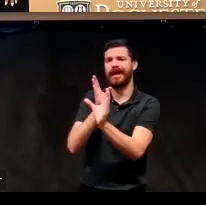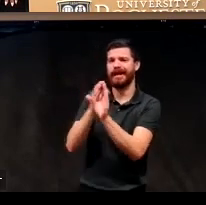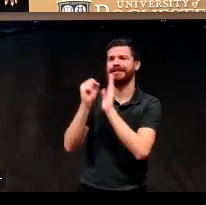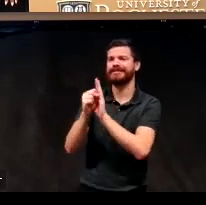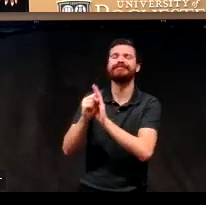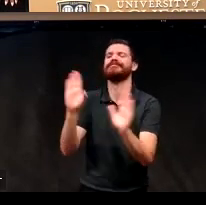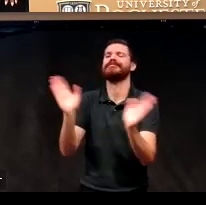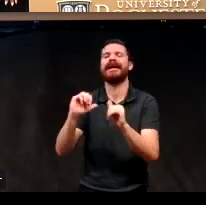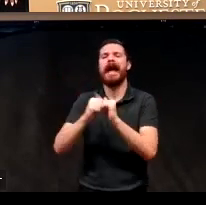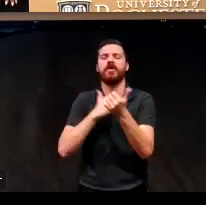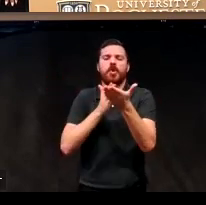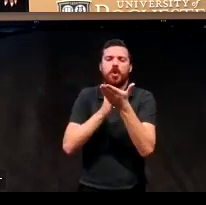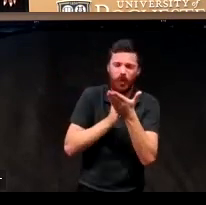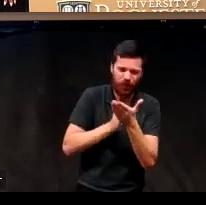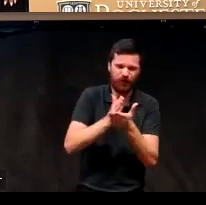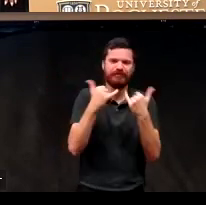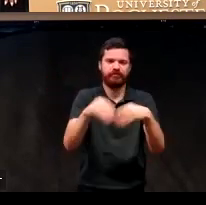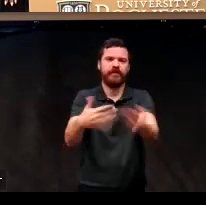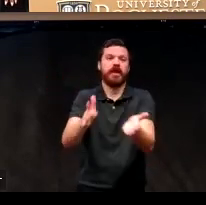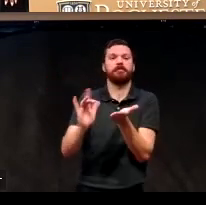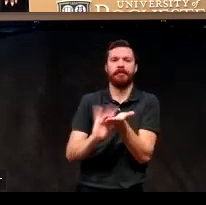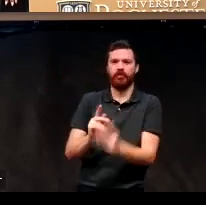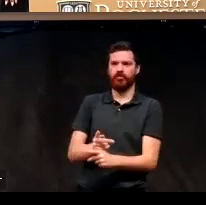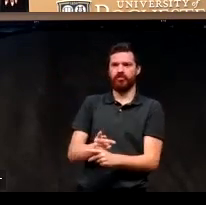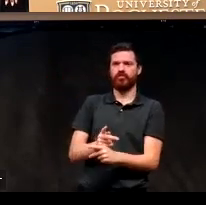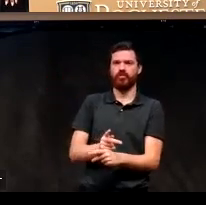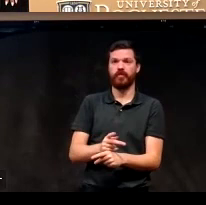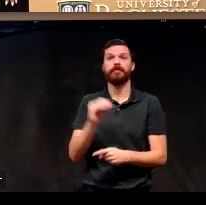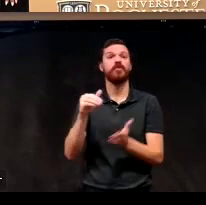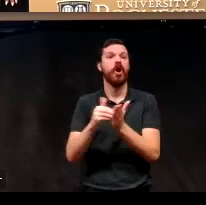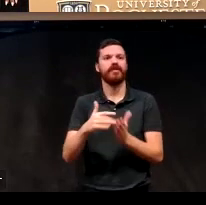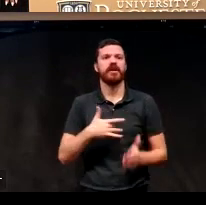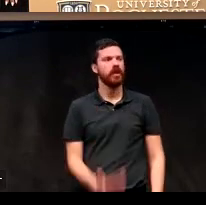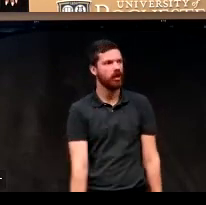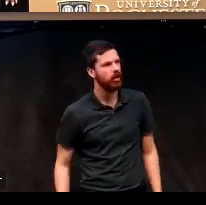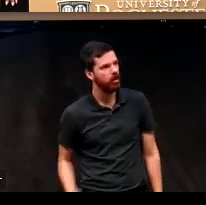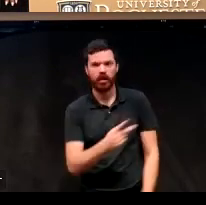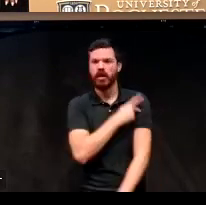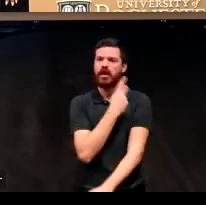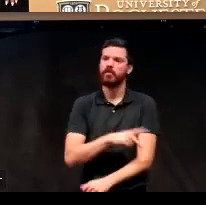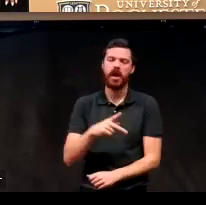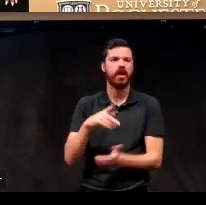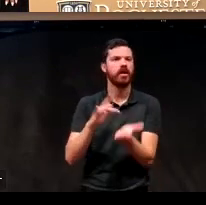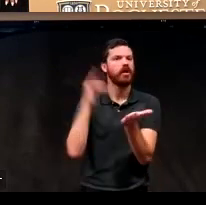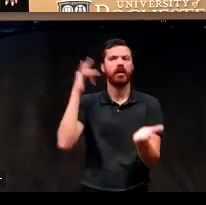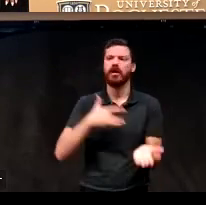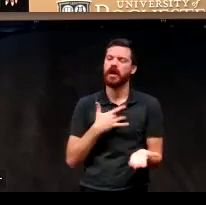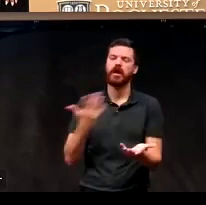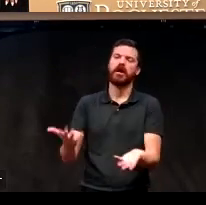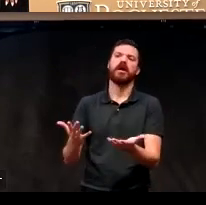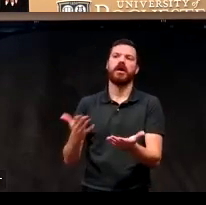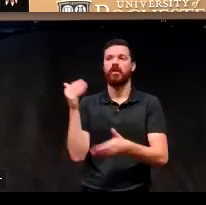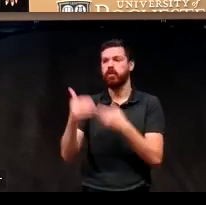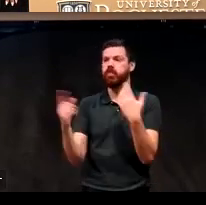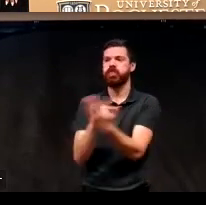through that so they can provide medical care. And they often express to me they feel abused by their patients. They feel that it's going nowhere.